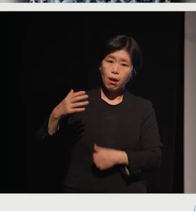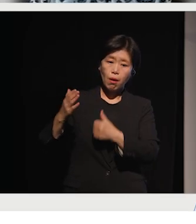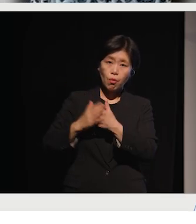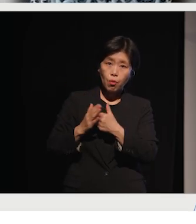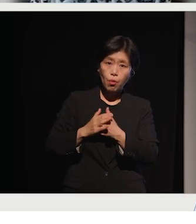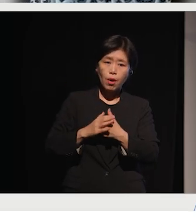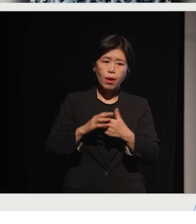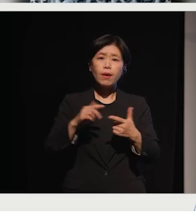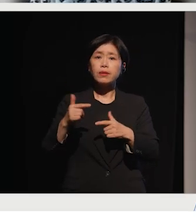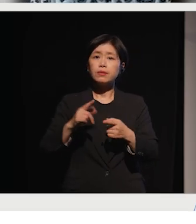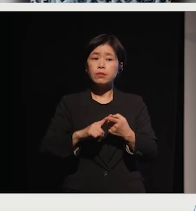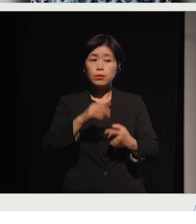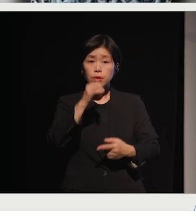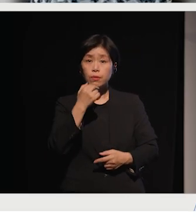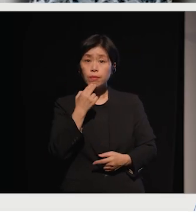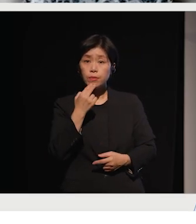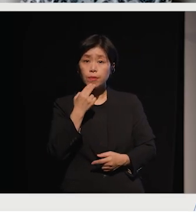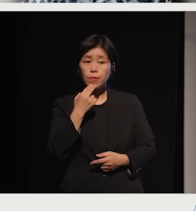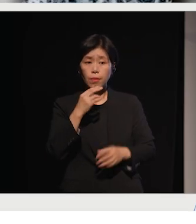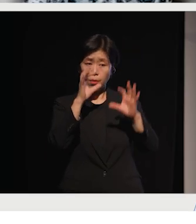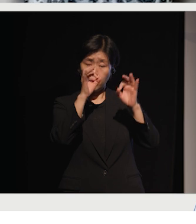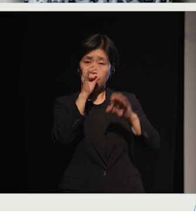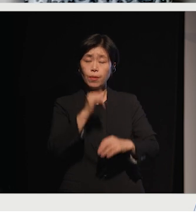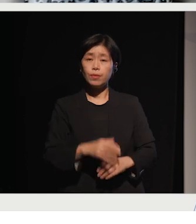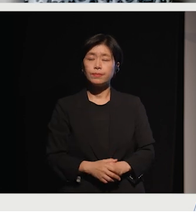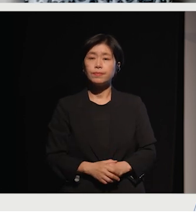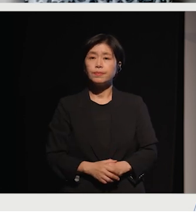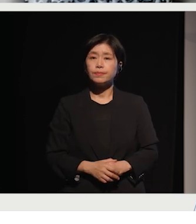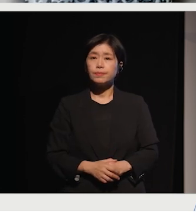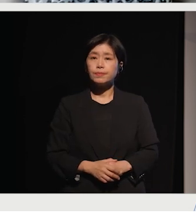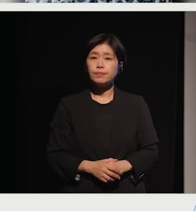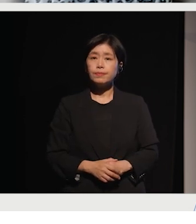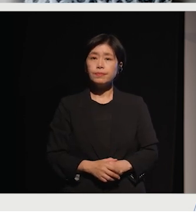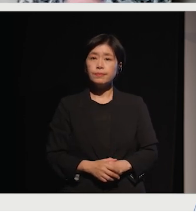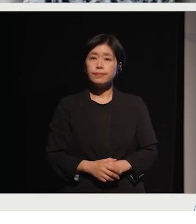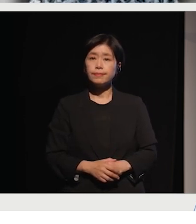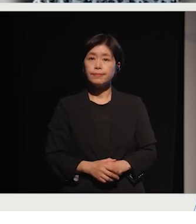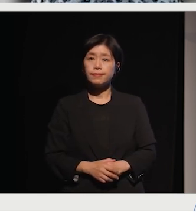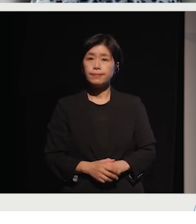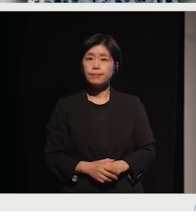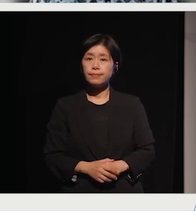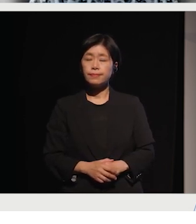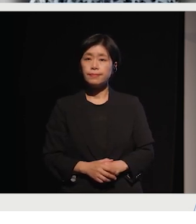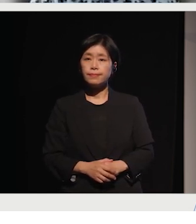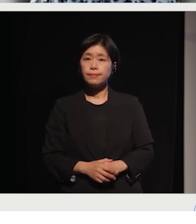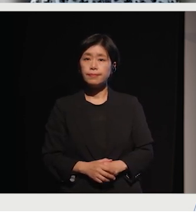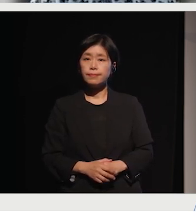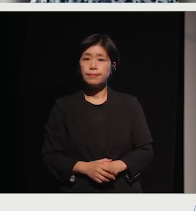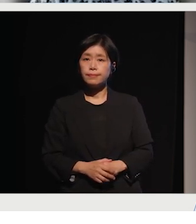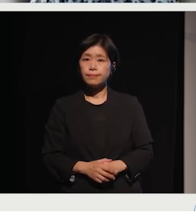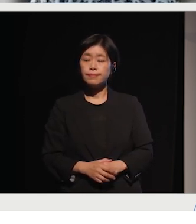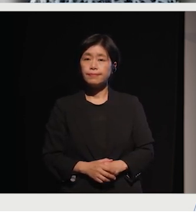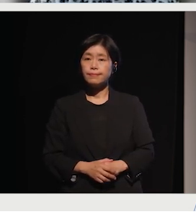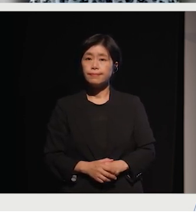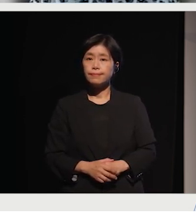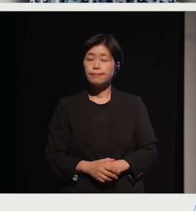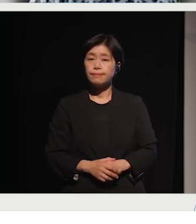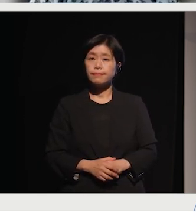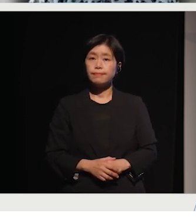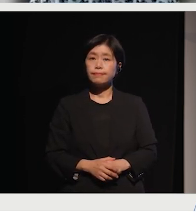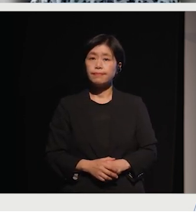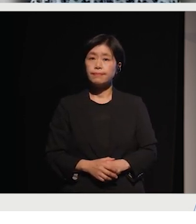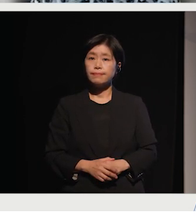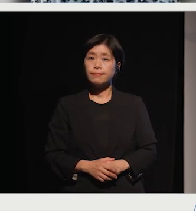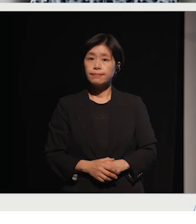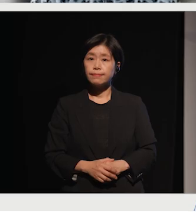service to employees across our museums. And I think with that, I'm going to conclude my presentation. Thank